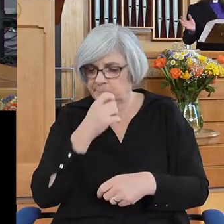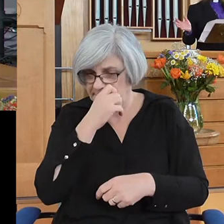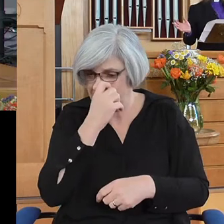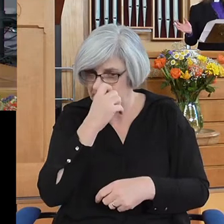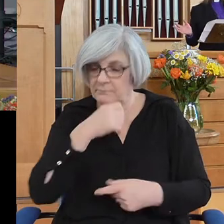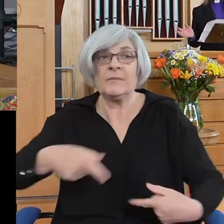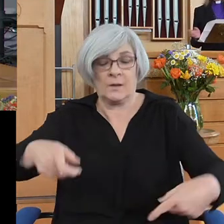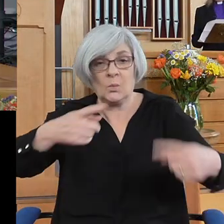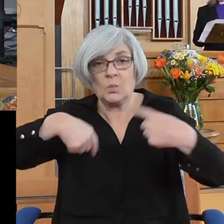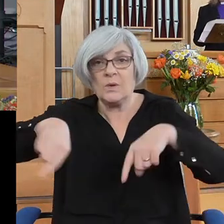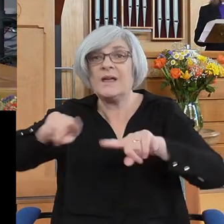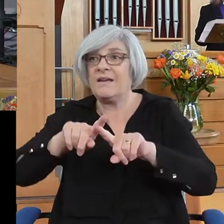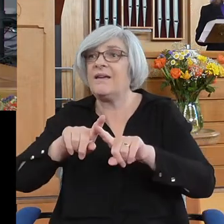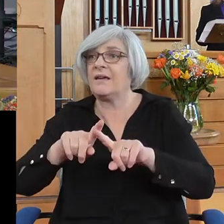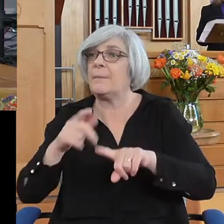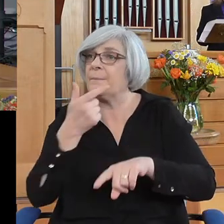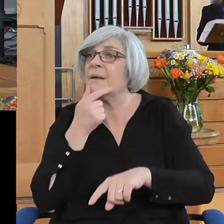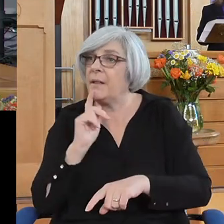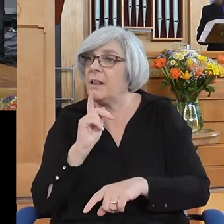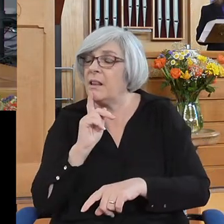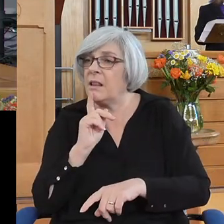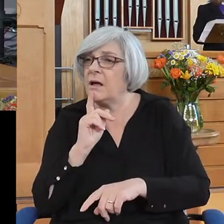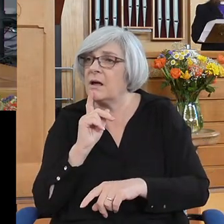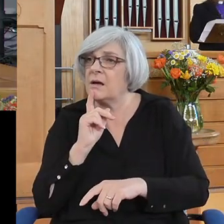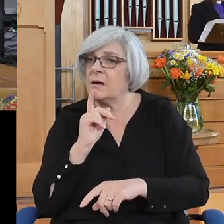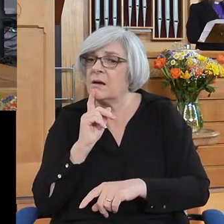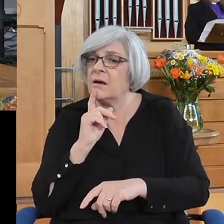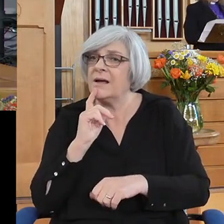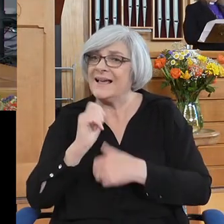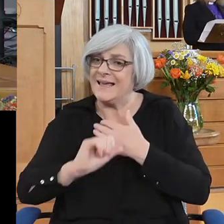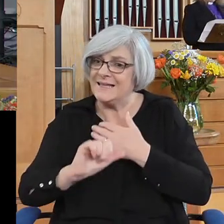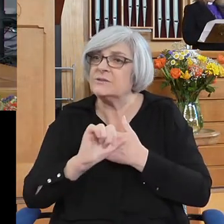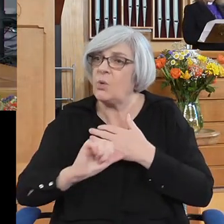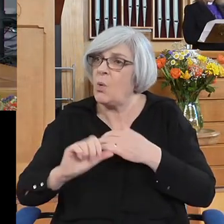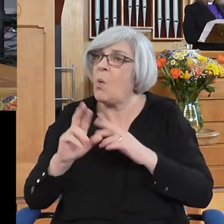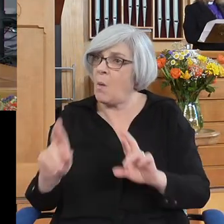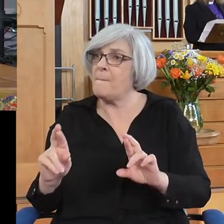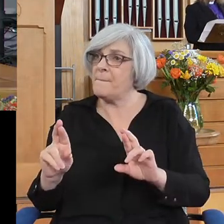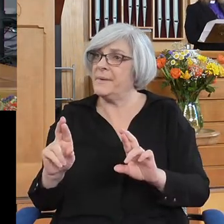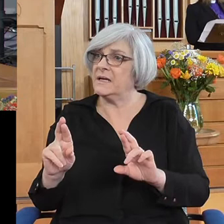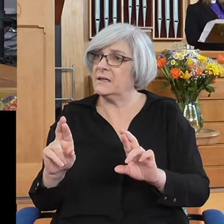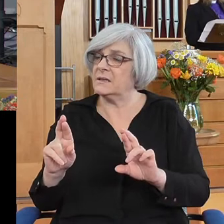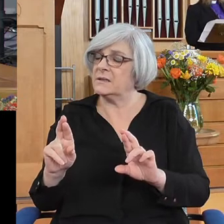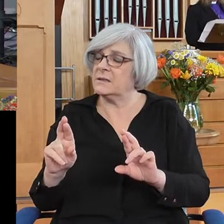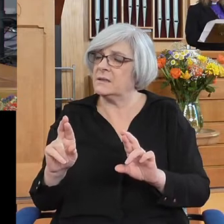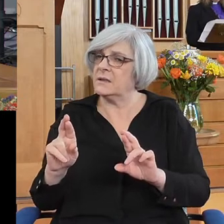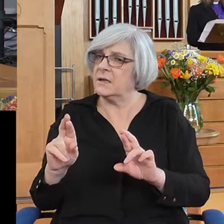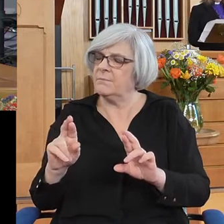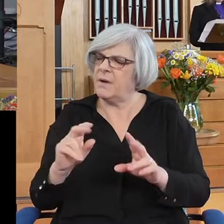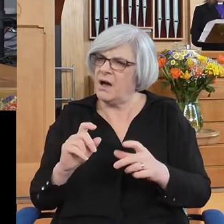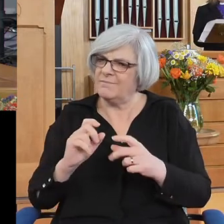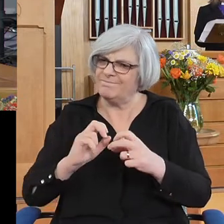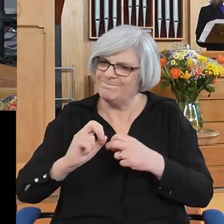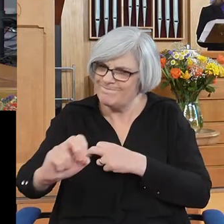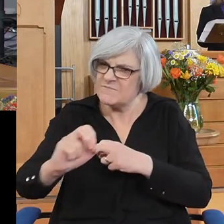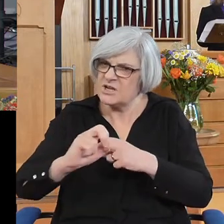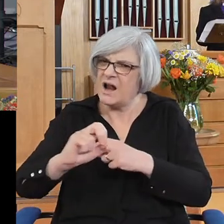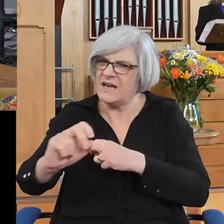We are people of Easter hope, but we journey to Easter